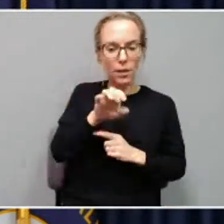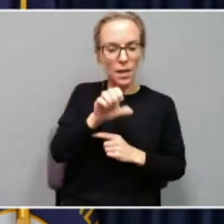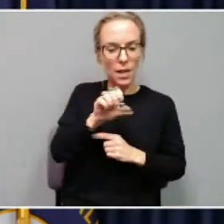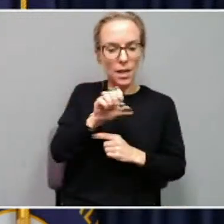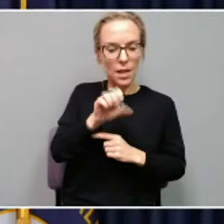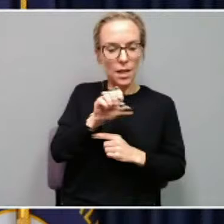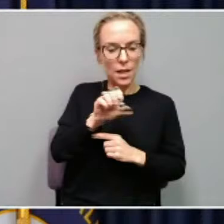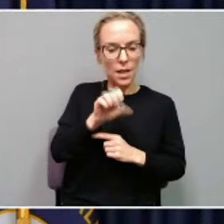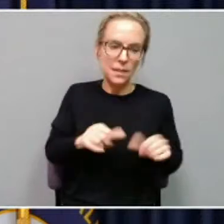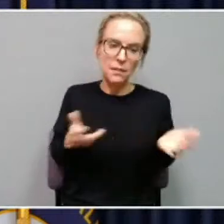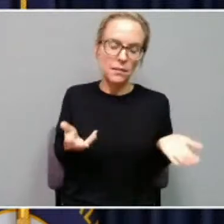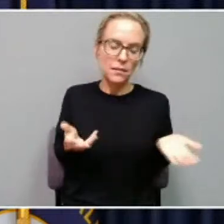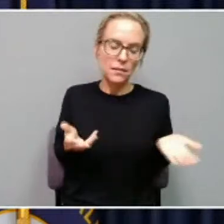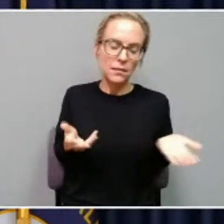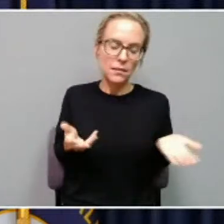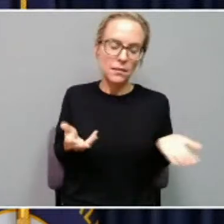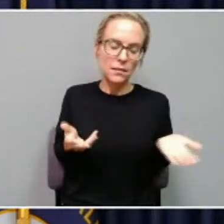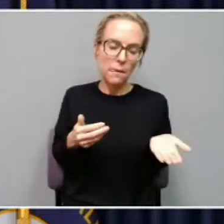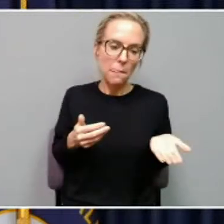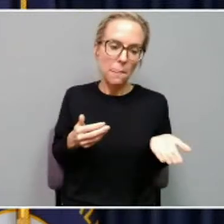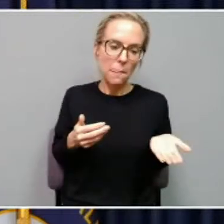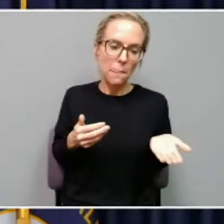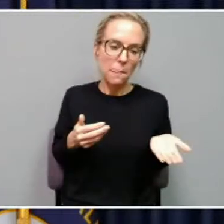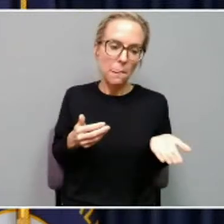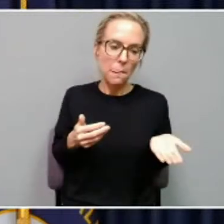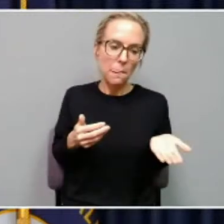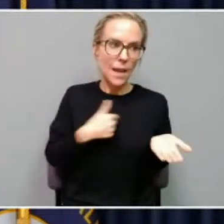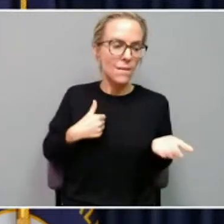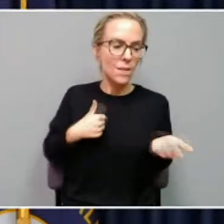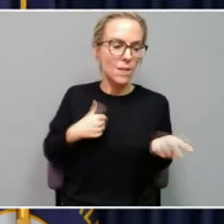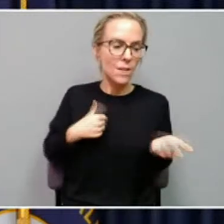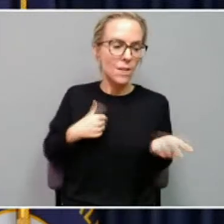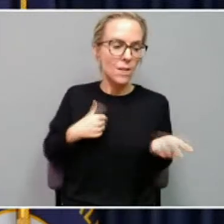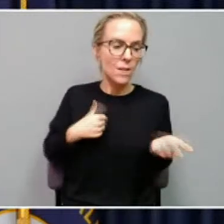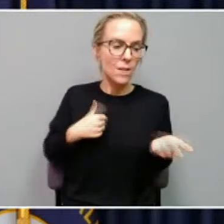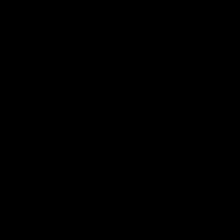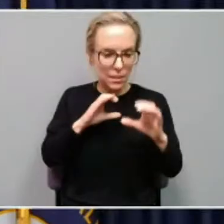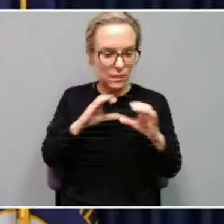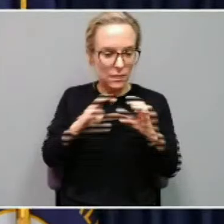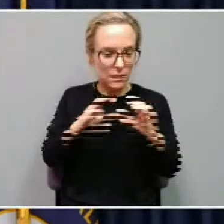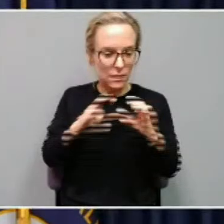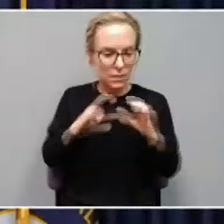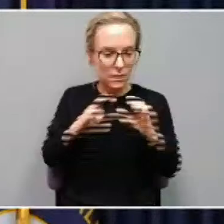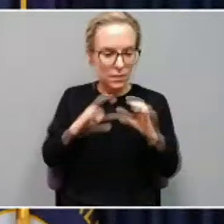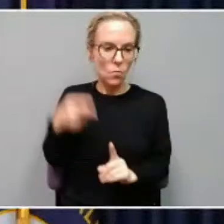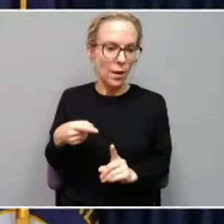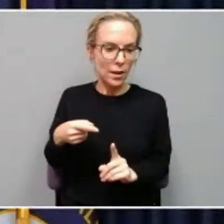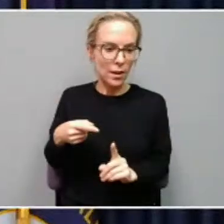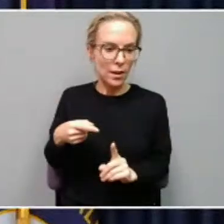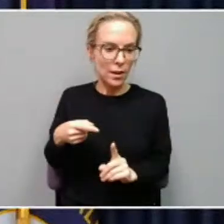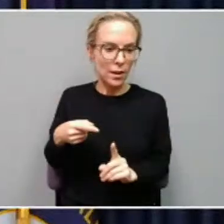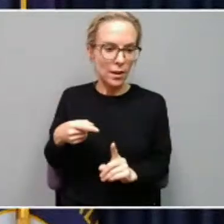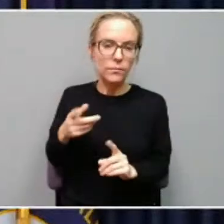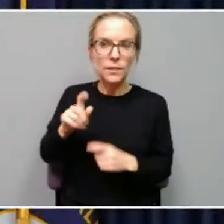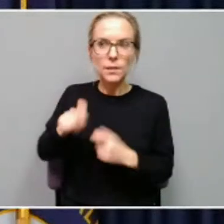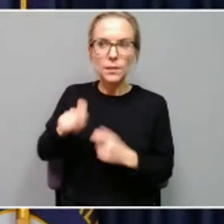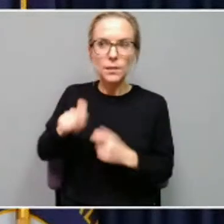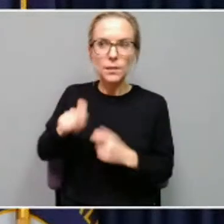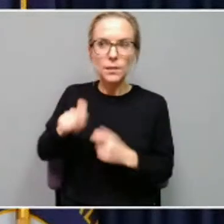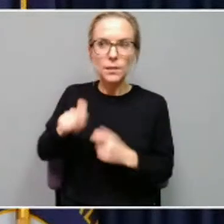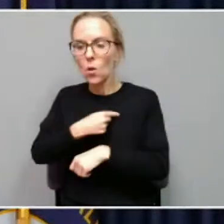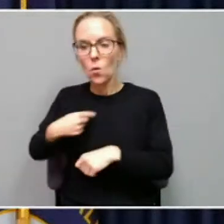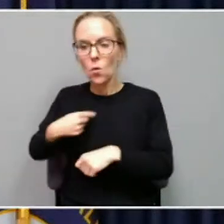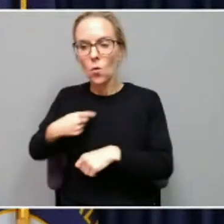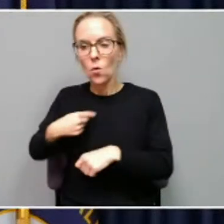But we've had ongoing conversations. I'm not to a point where I can say there's a certain day that we've agreed to,